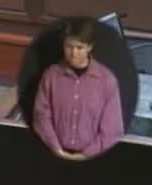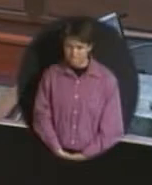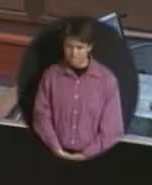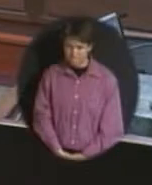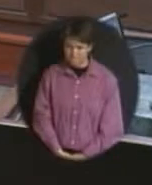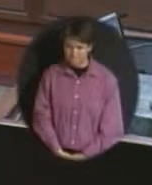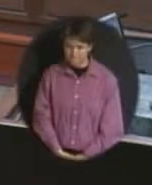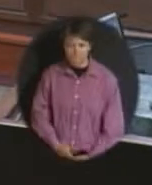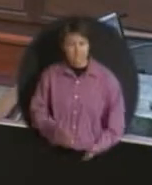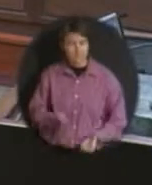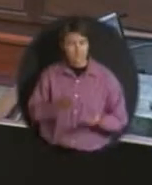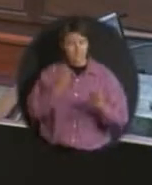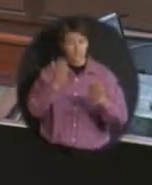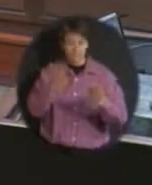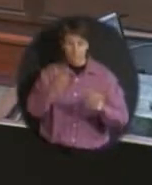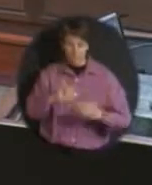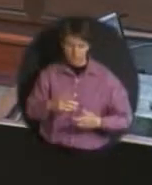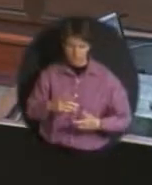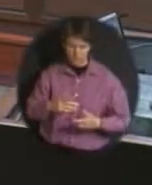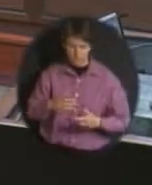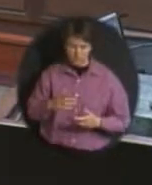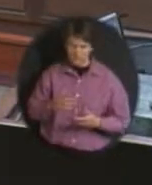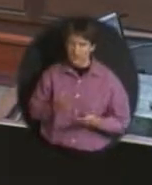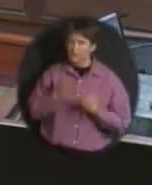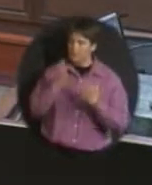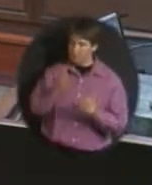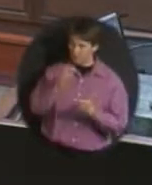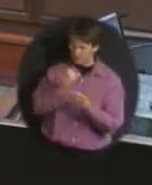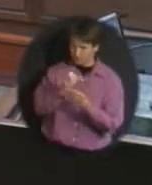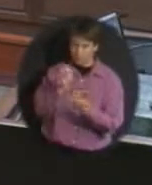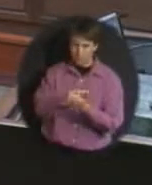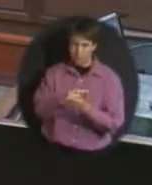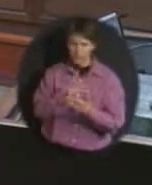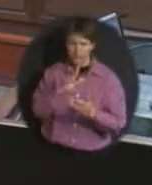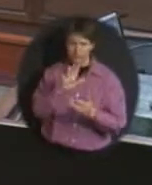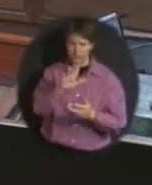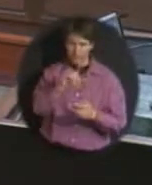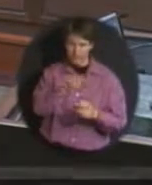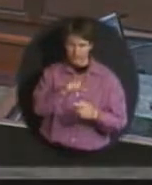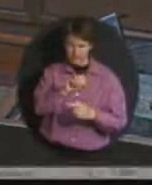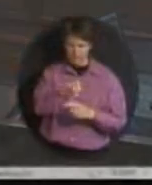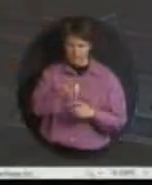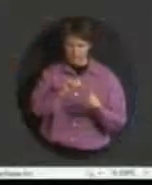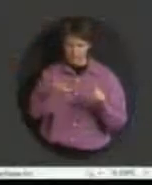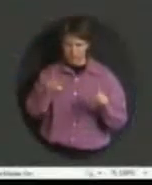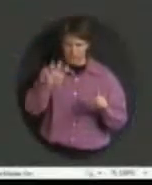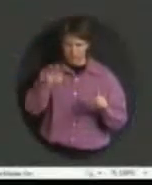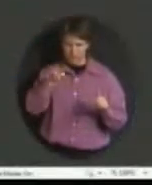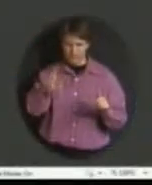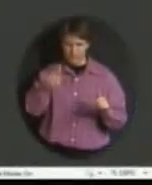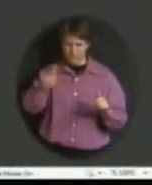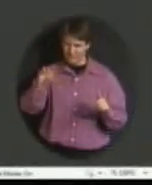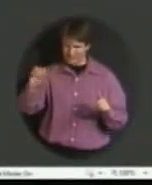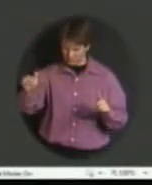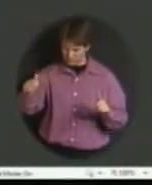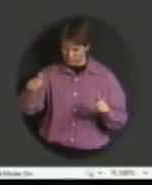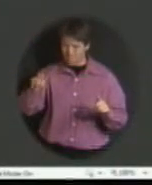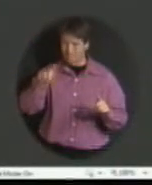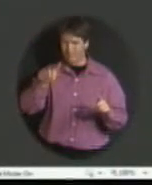I call for a motion then. I move to approve consent agenda items numbered 5.01 to 5.10 as